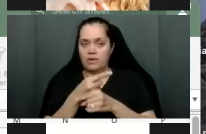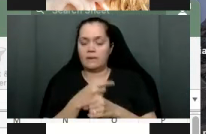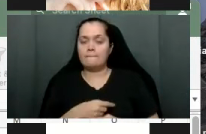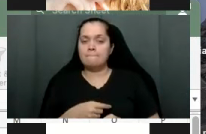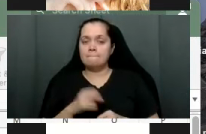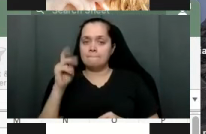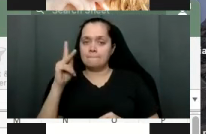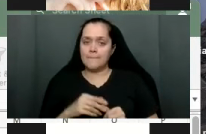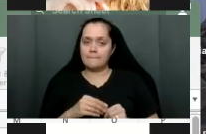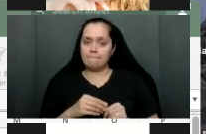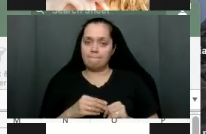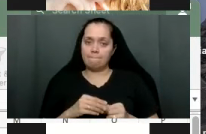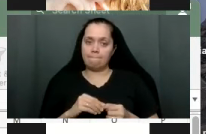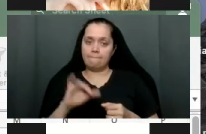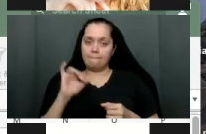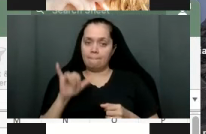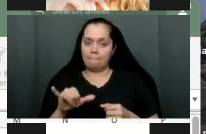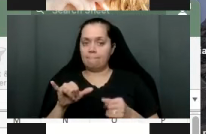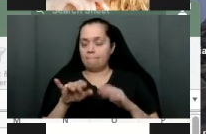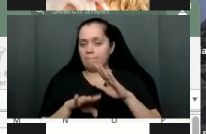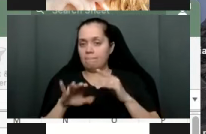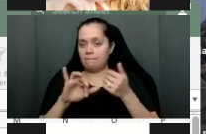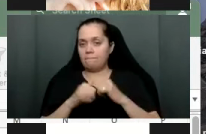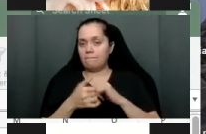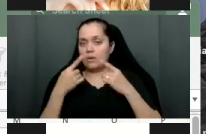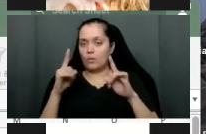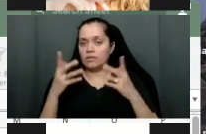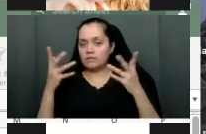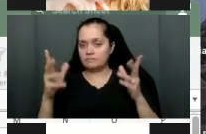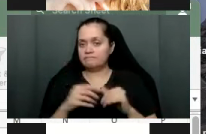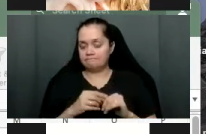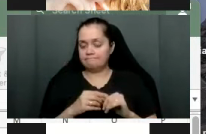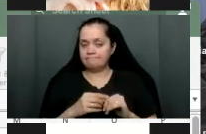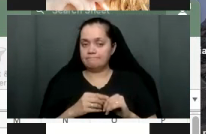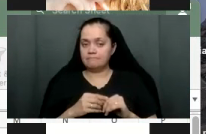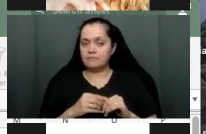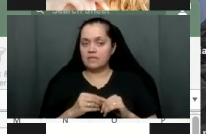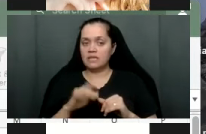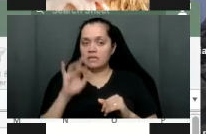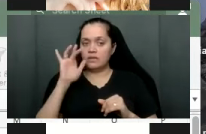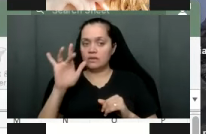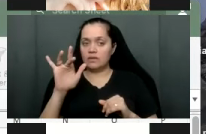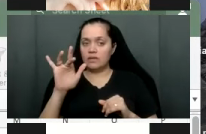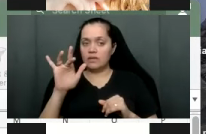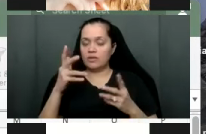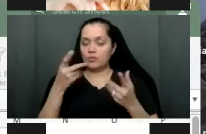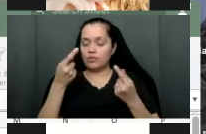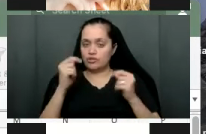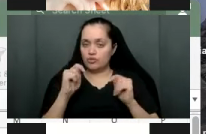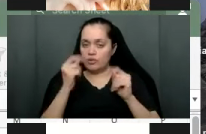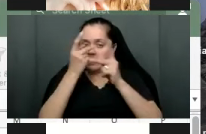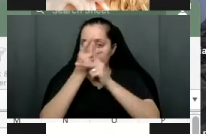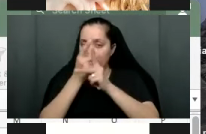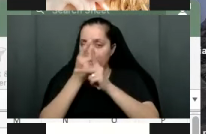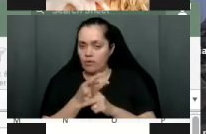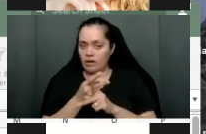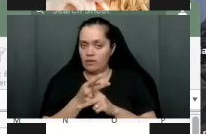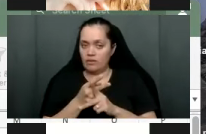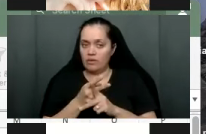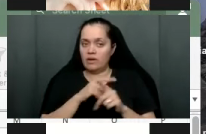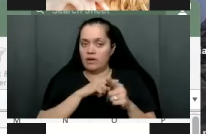Okay, that's basically how it works. You click on the one you're trying to do,